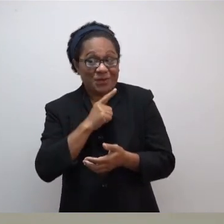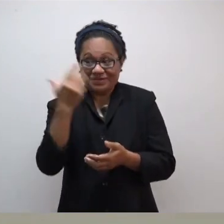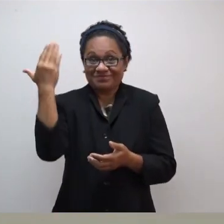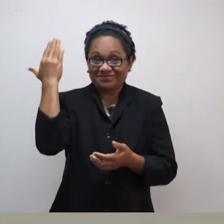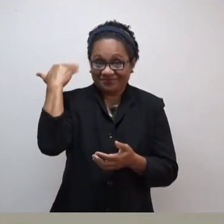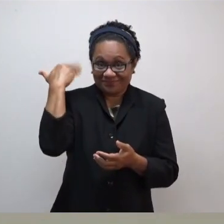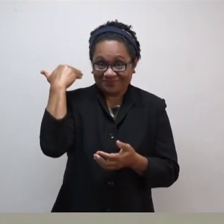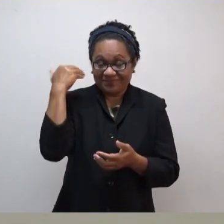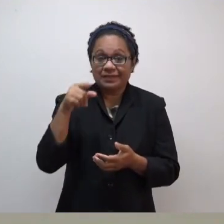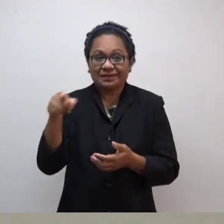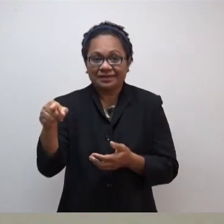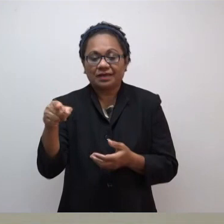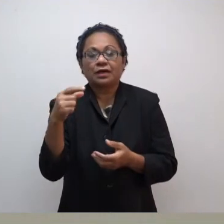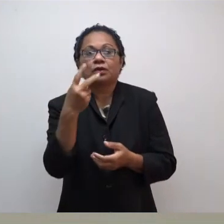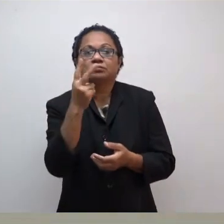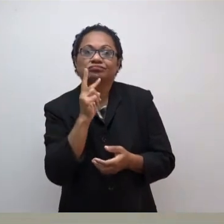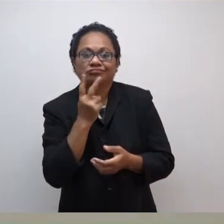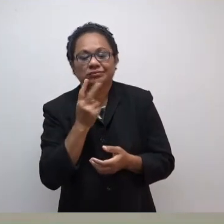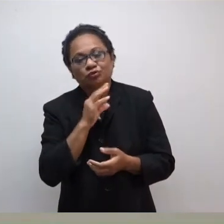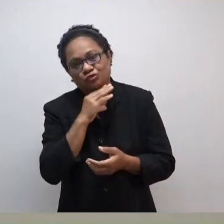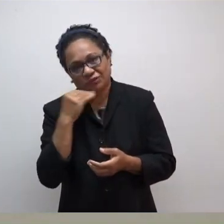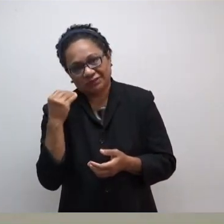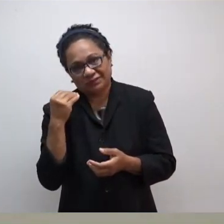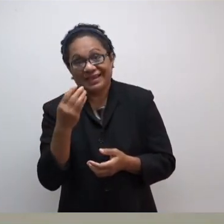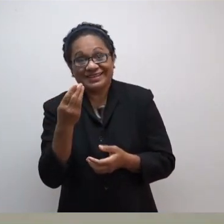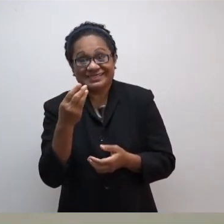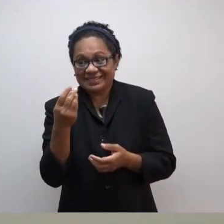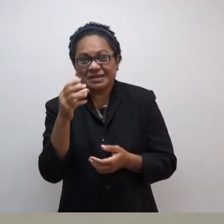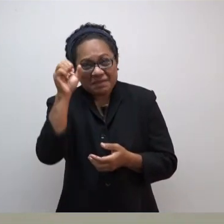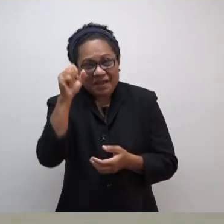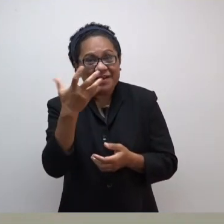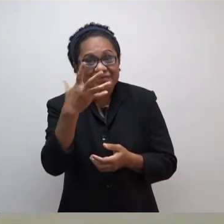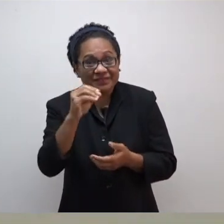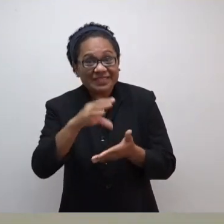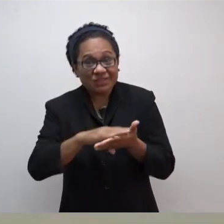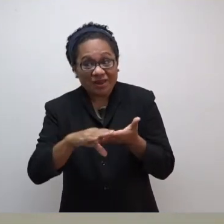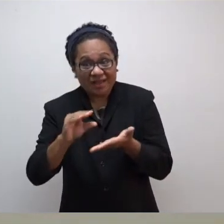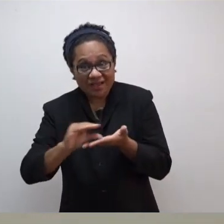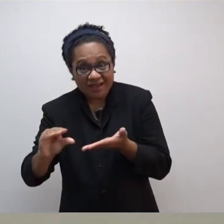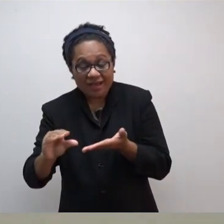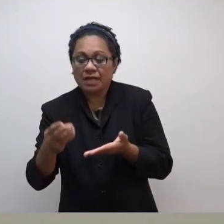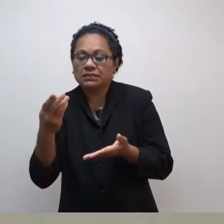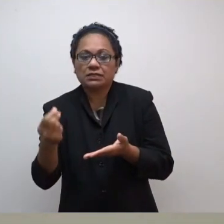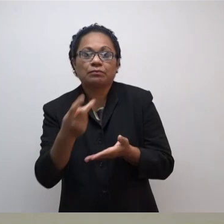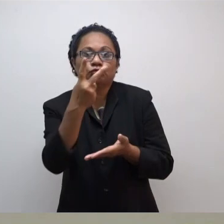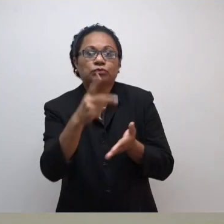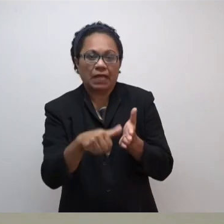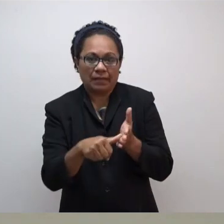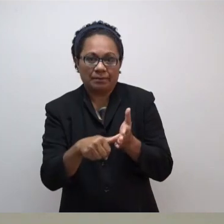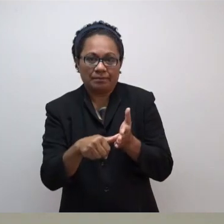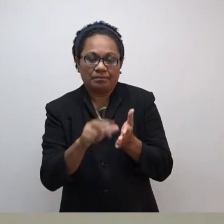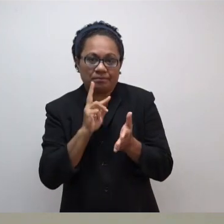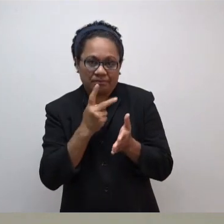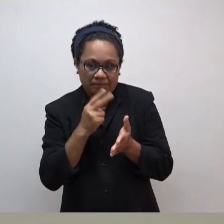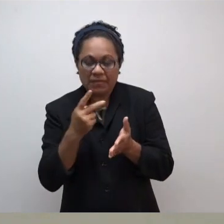time, overclaimed. You know, those who received $50 2 or 3 times or had $90 twice because they